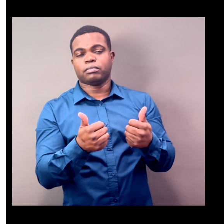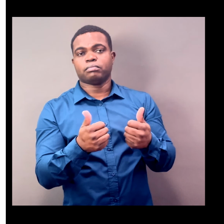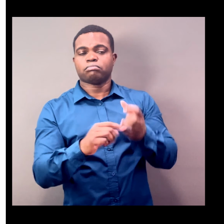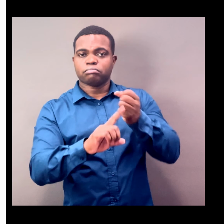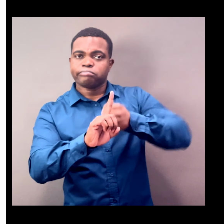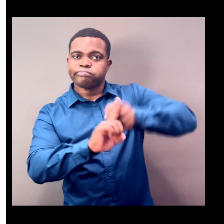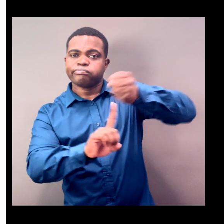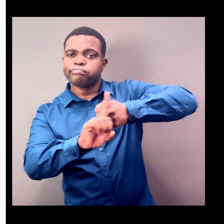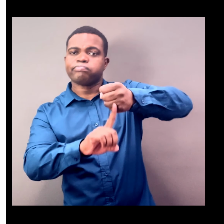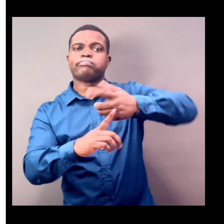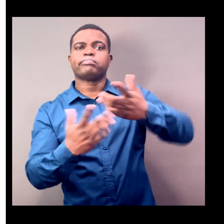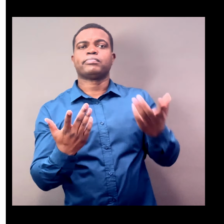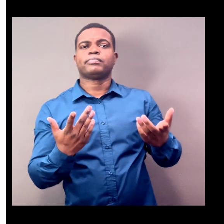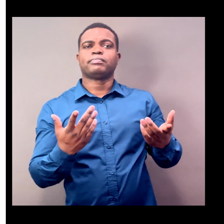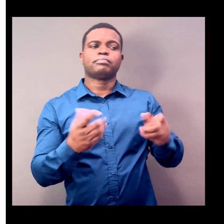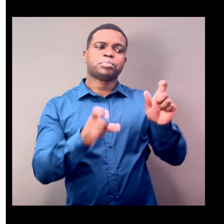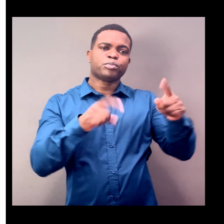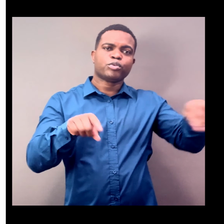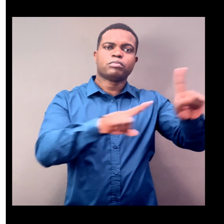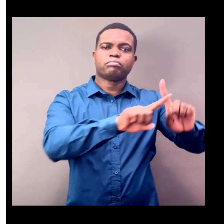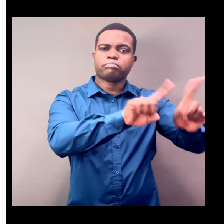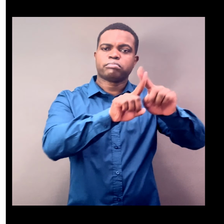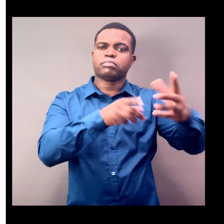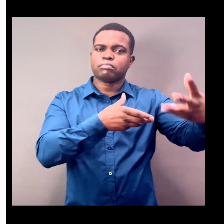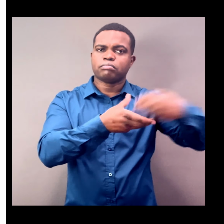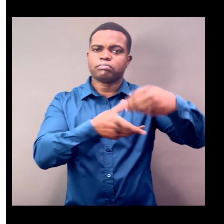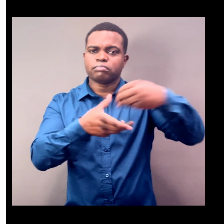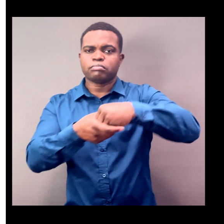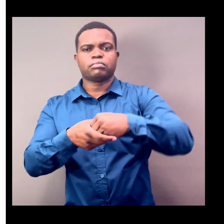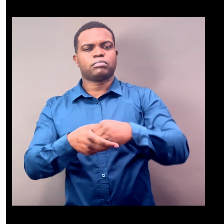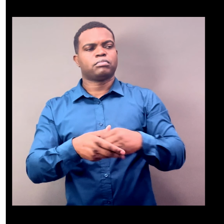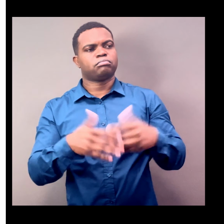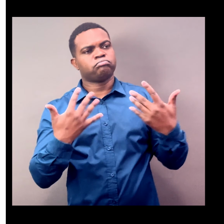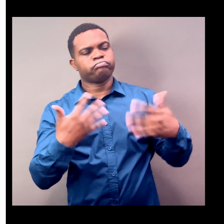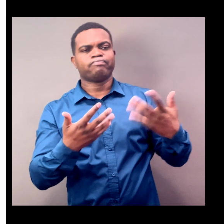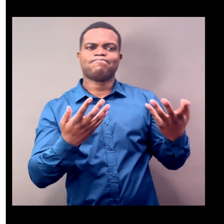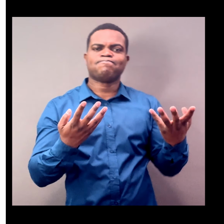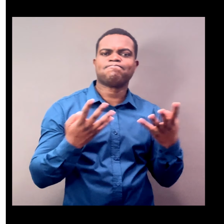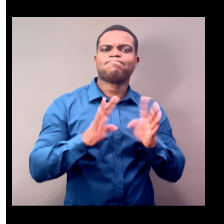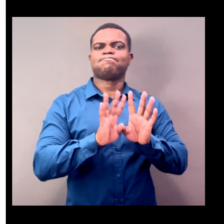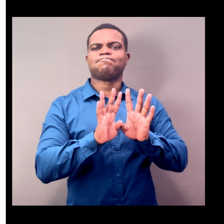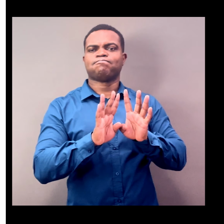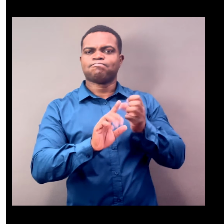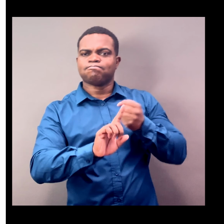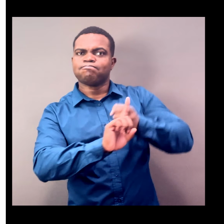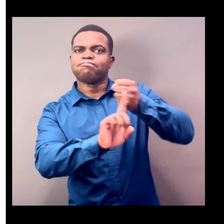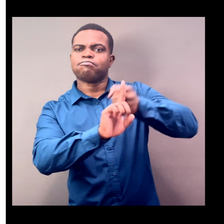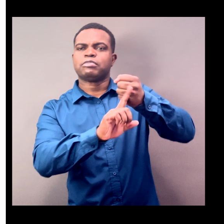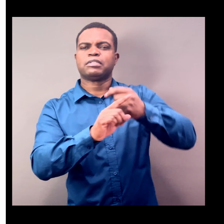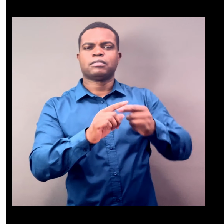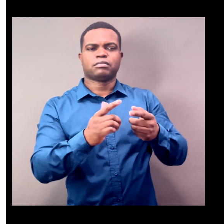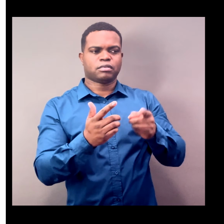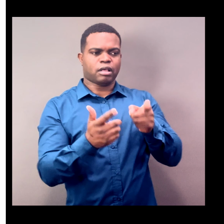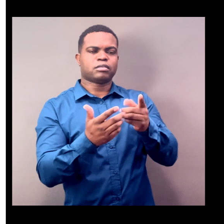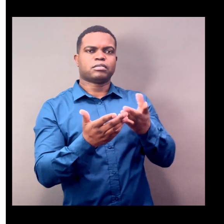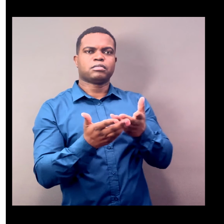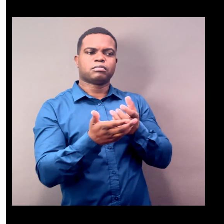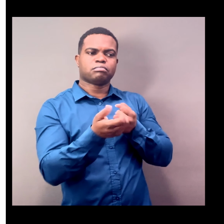advocacy and civic participation. Advocacy and civic participation is another benefit